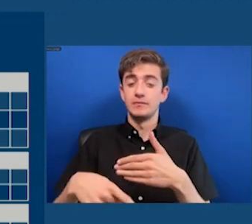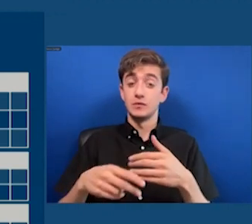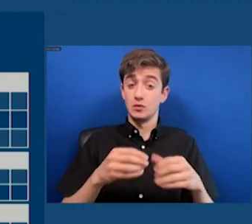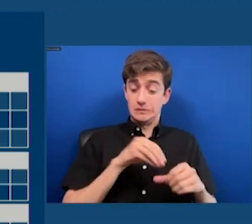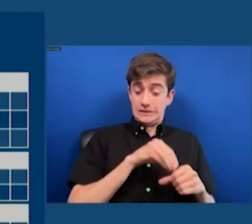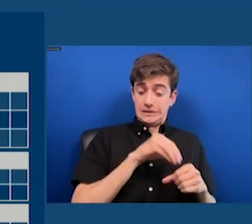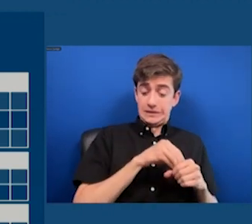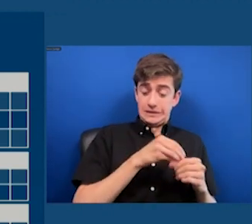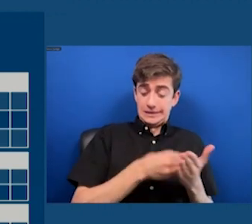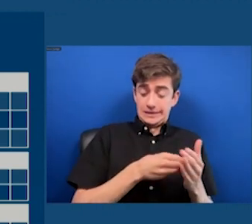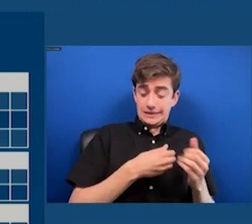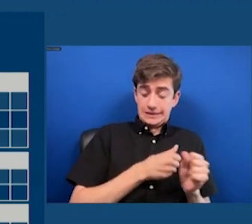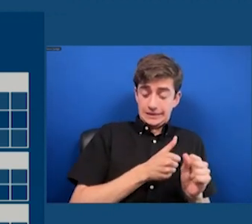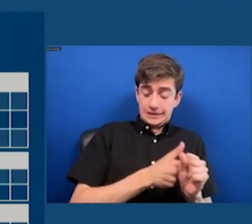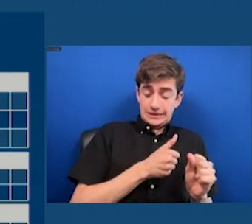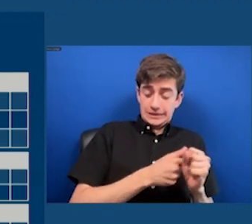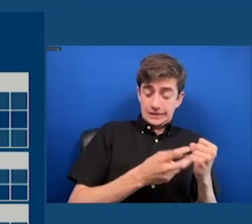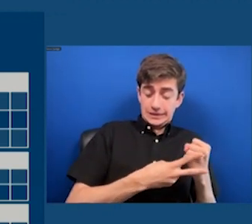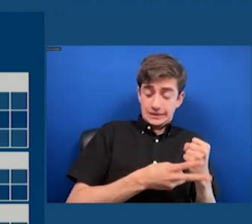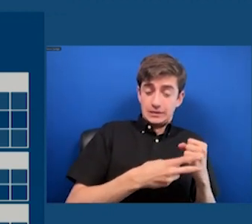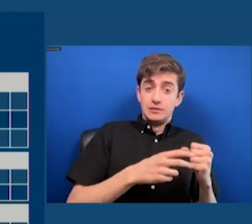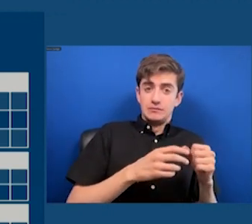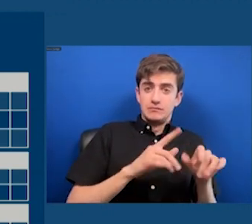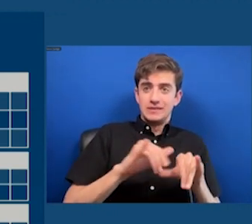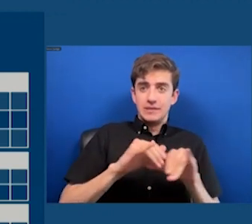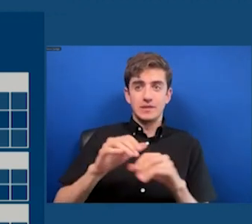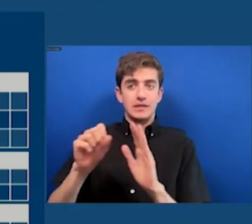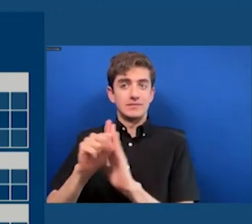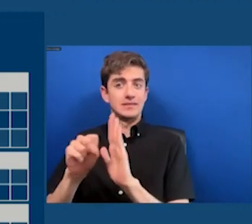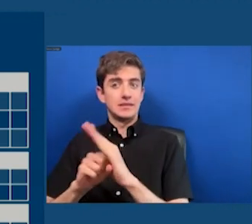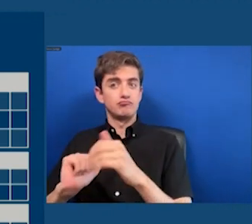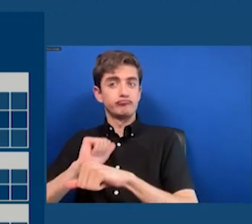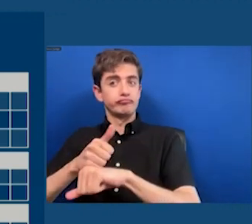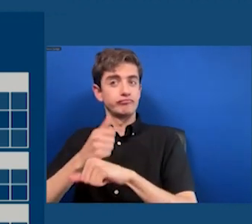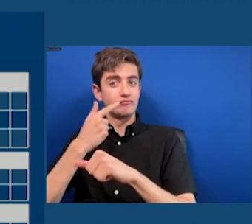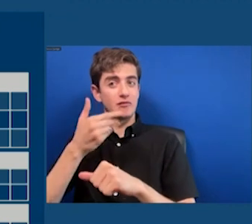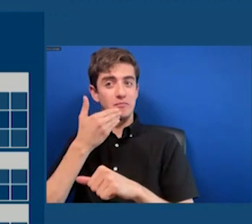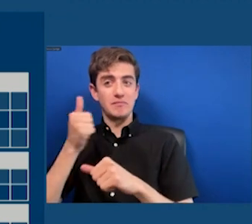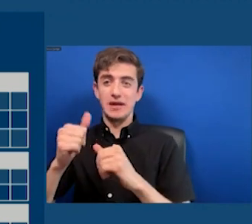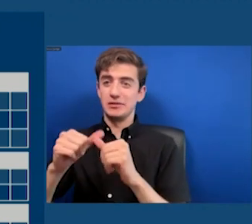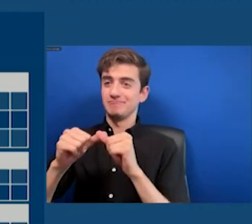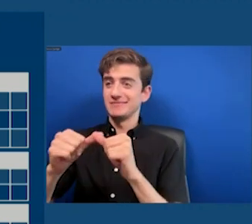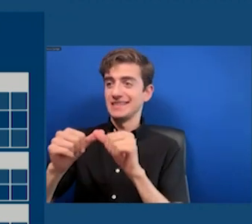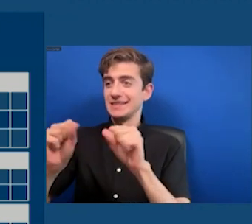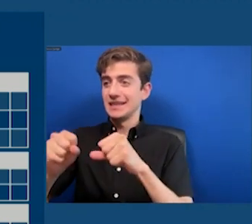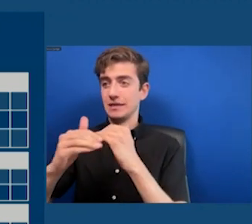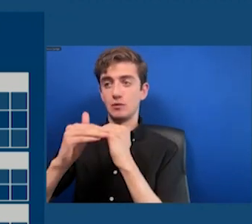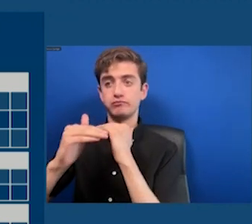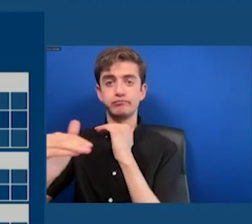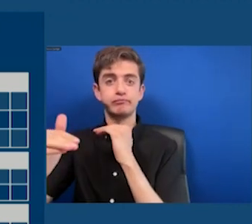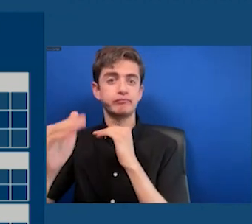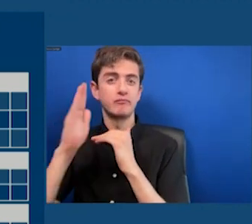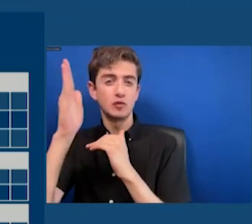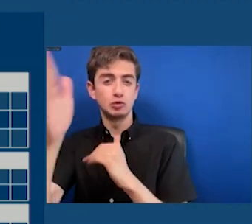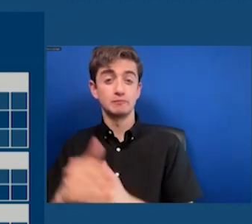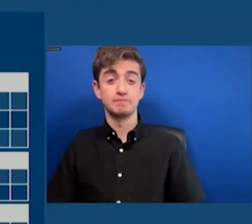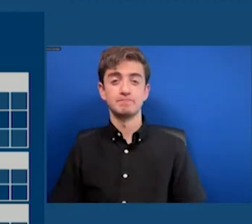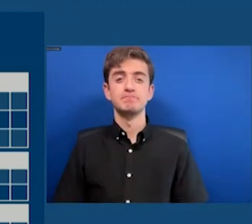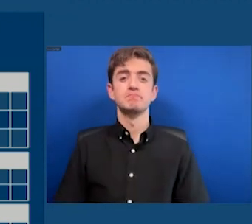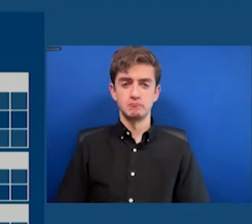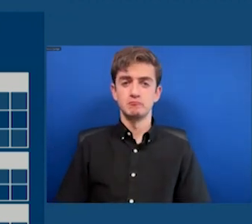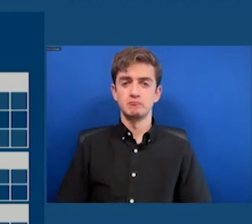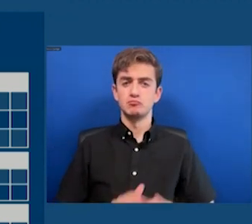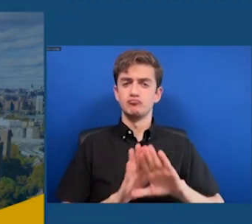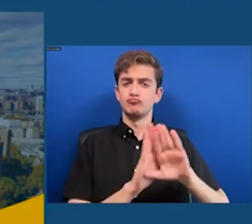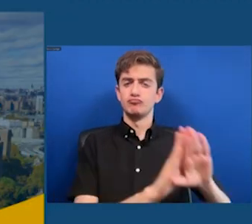a sustainable course for the future. And with that done, I want to move on to some of my top priorities, starting with